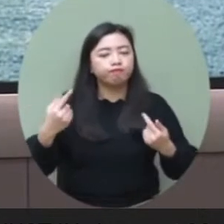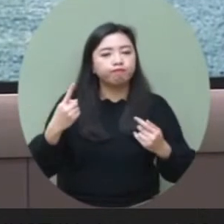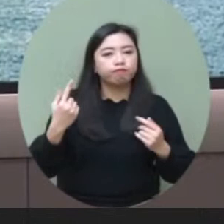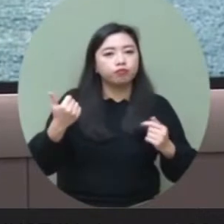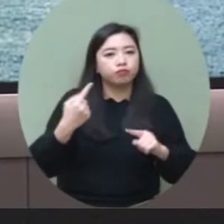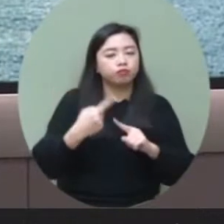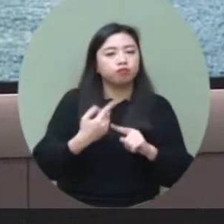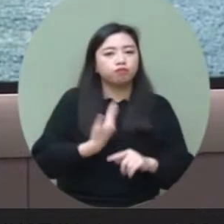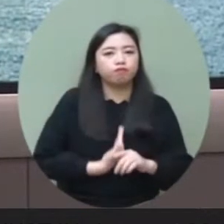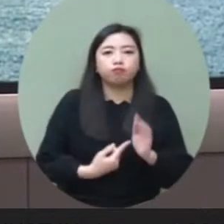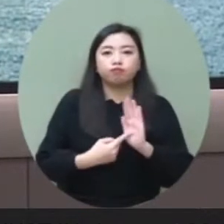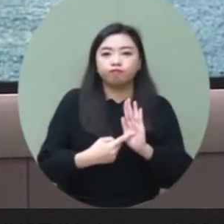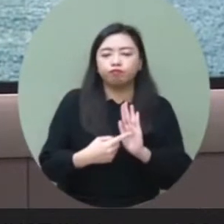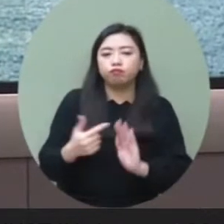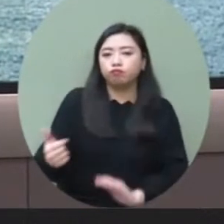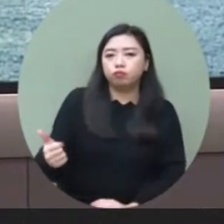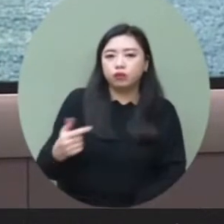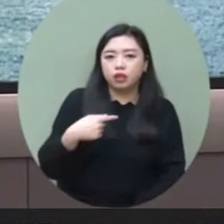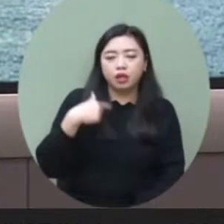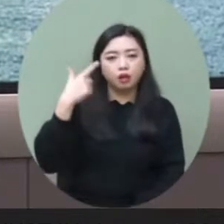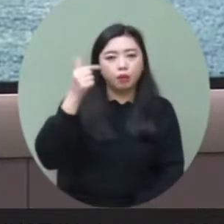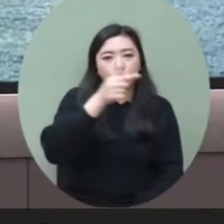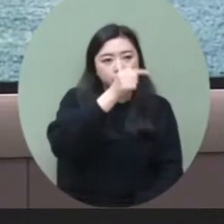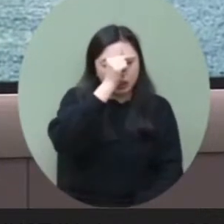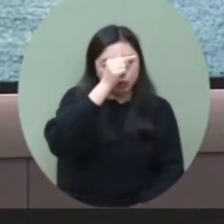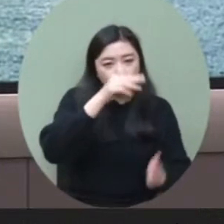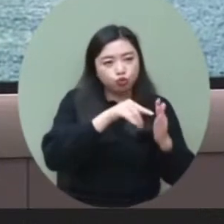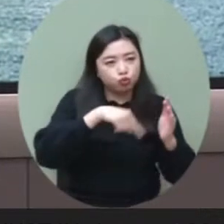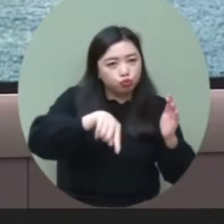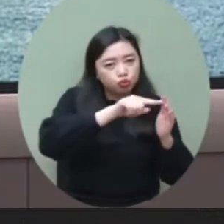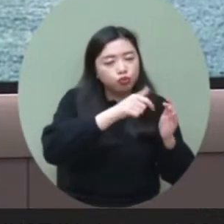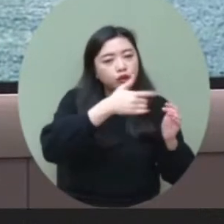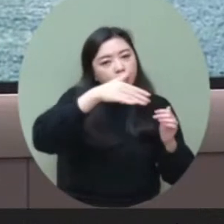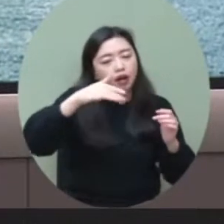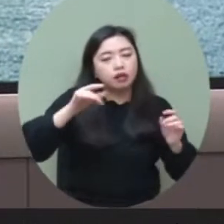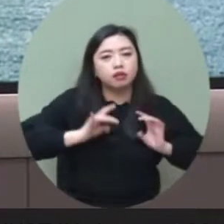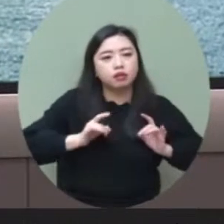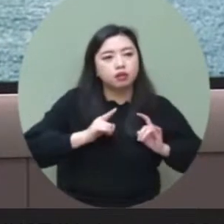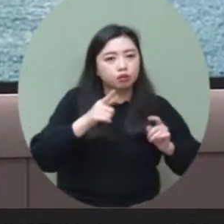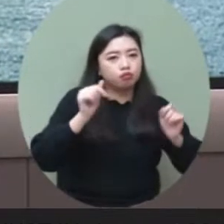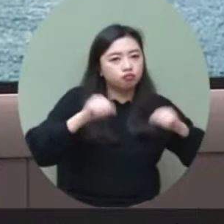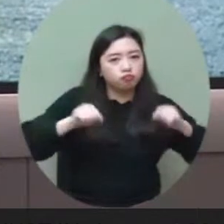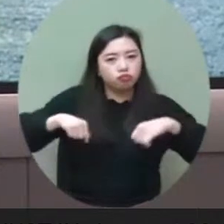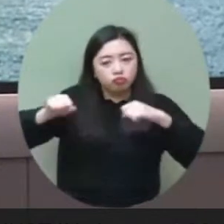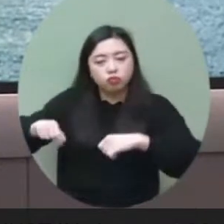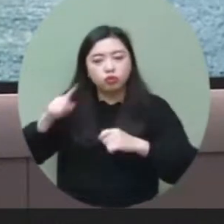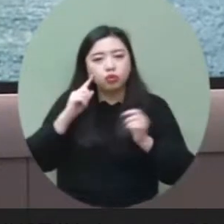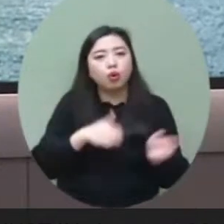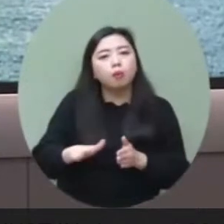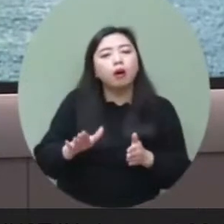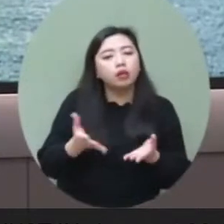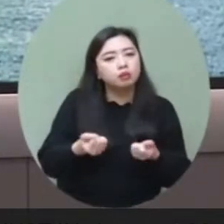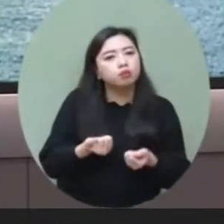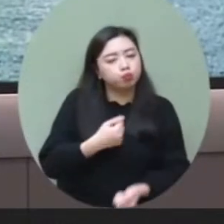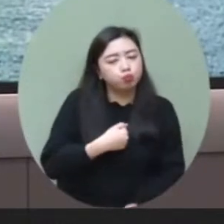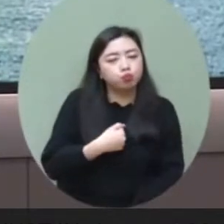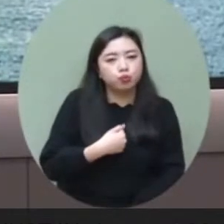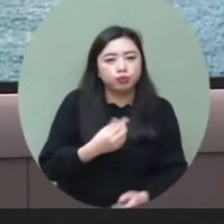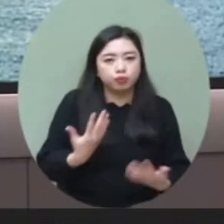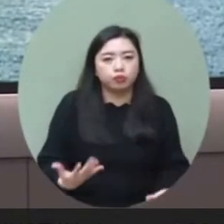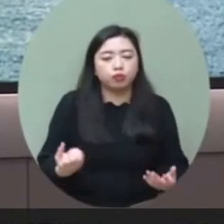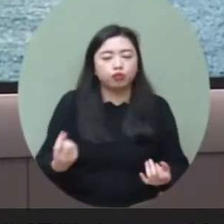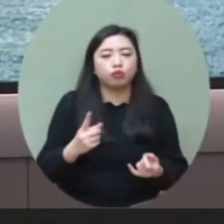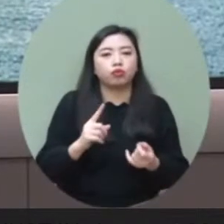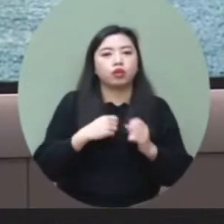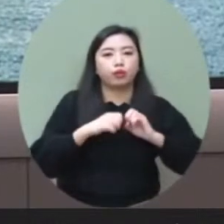we thank the St. Paul Hospital. It sets a good example for other hospitals, and we hope that more